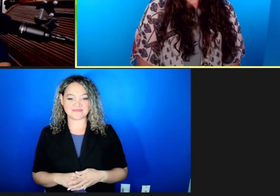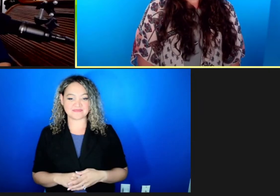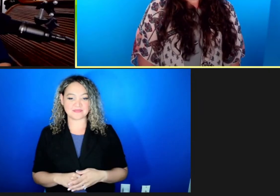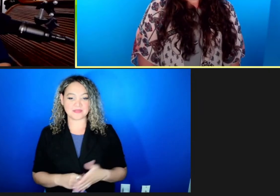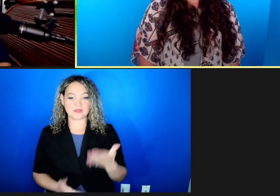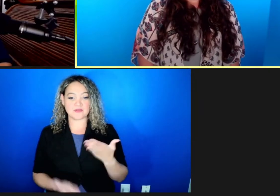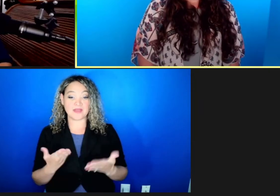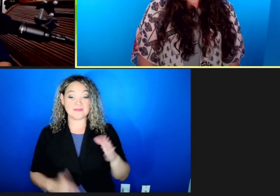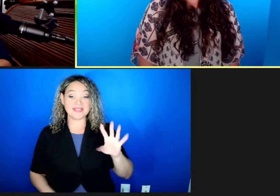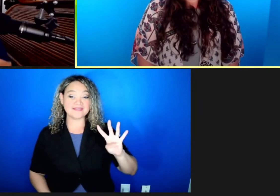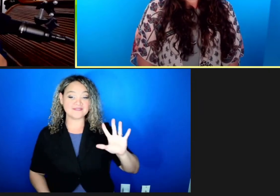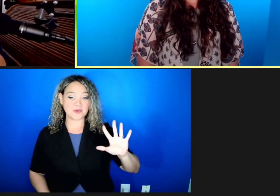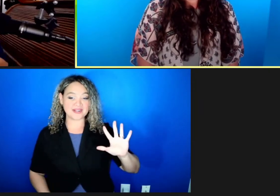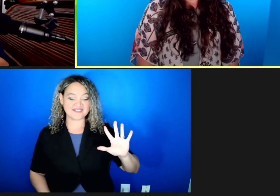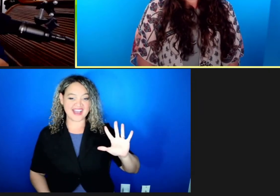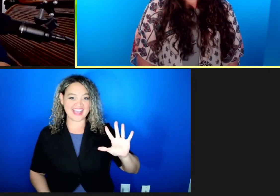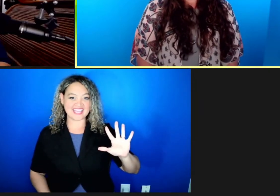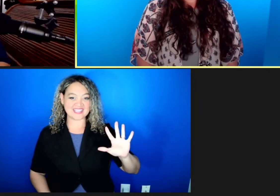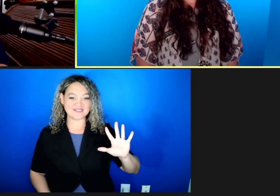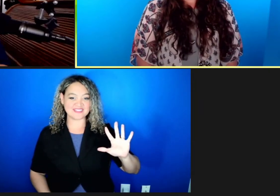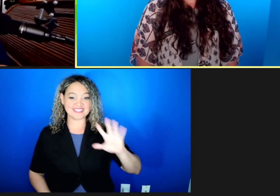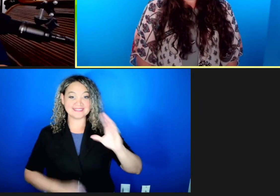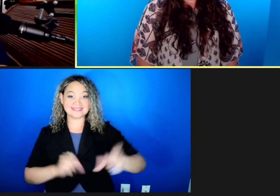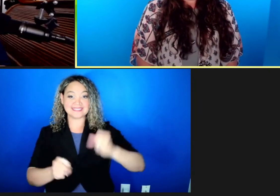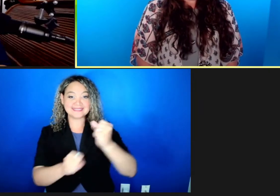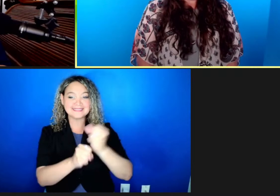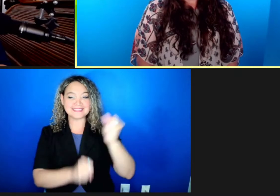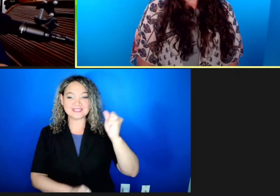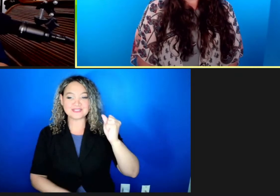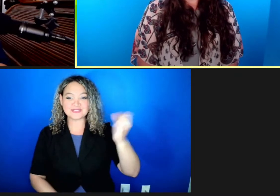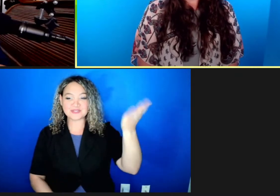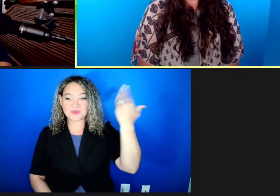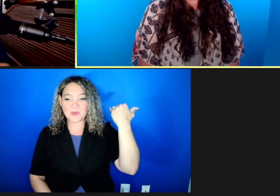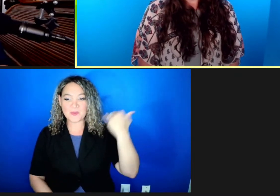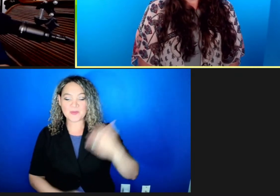maybe 45 years ago.